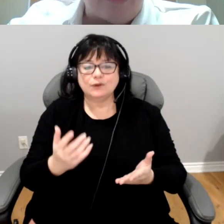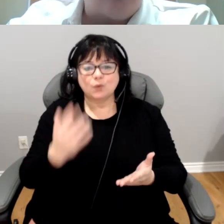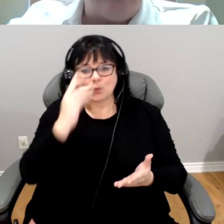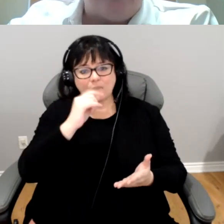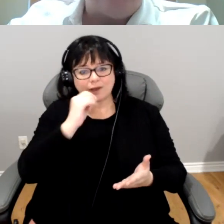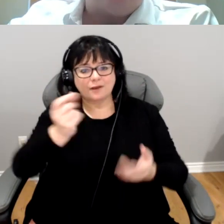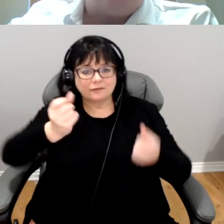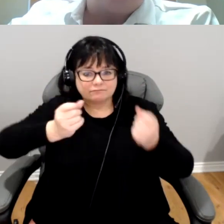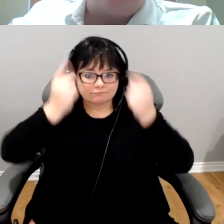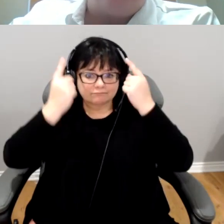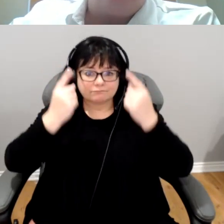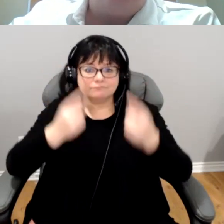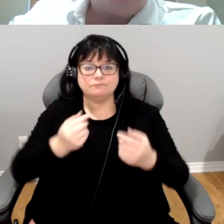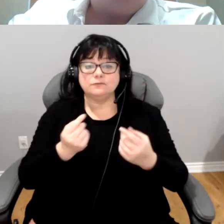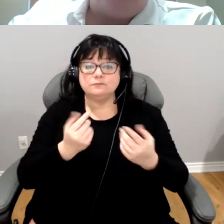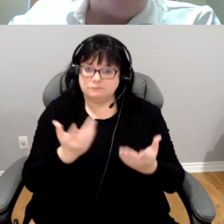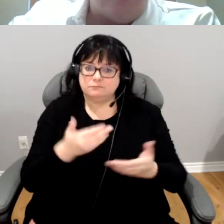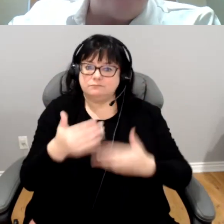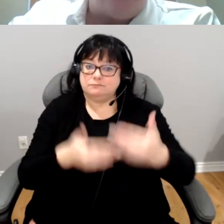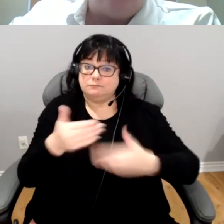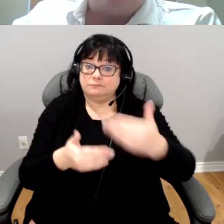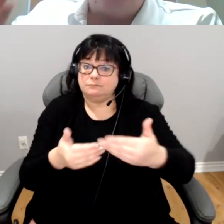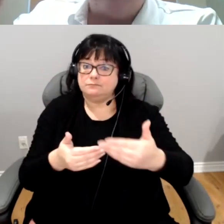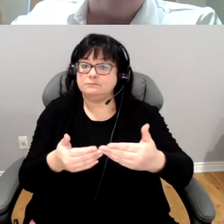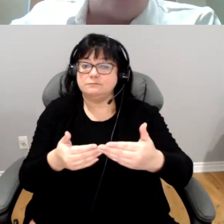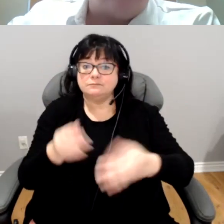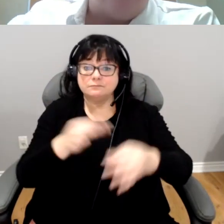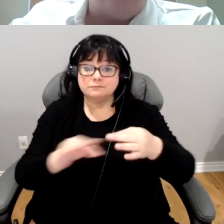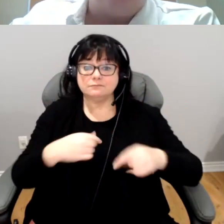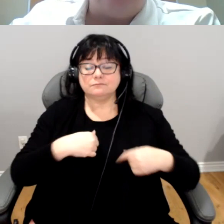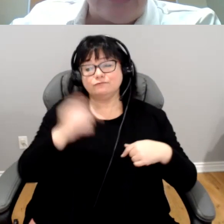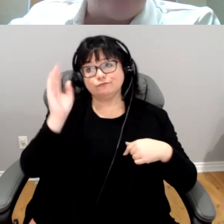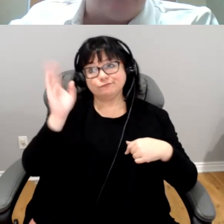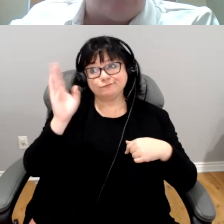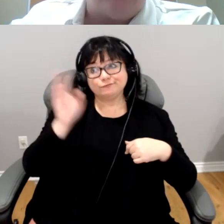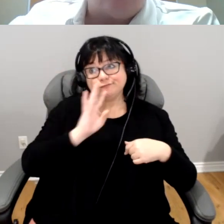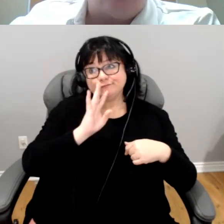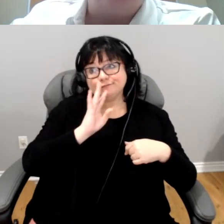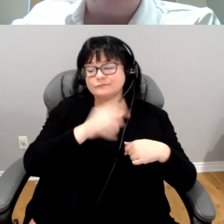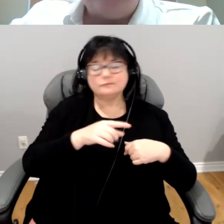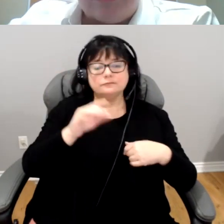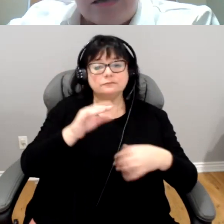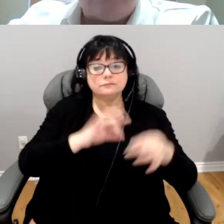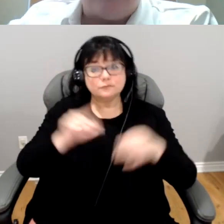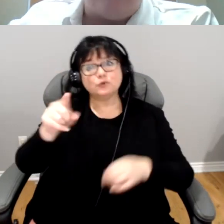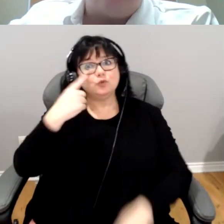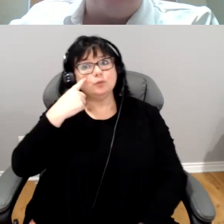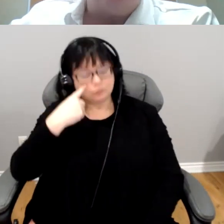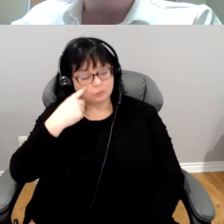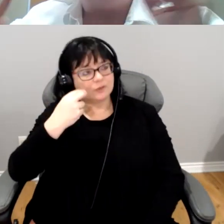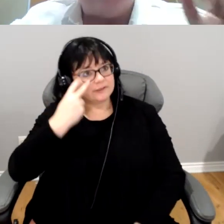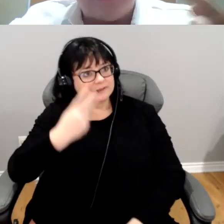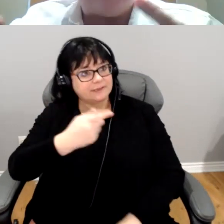it's actually like instead of me telling you and being the talking head. You need to see this instructor. You need to see